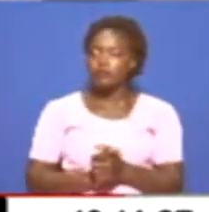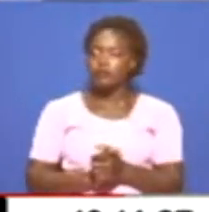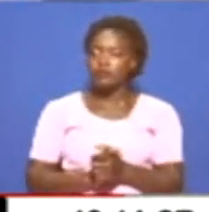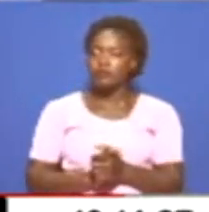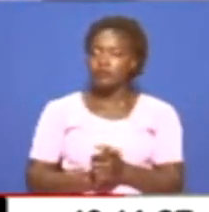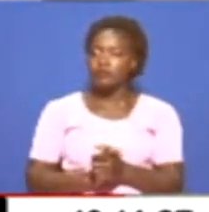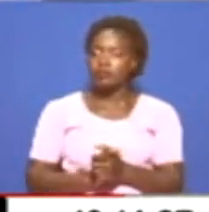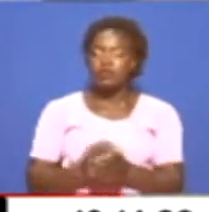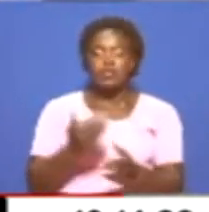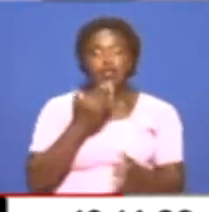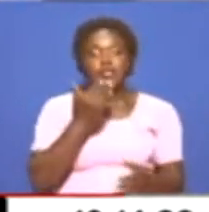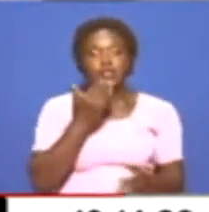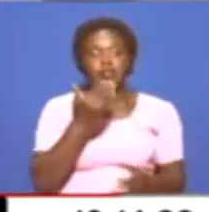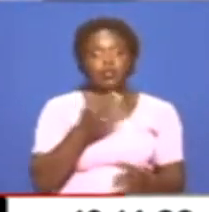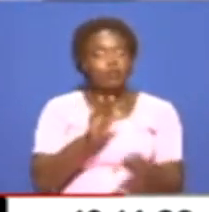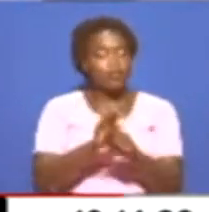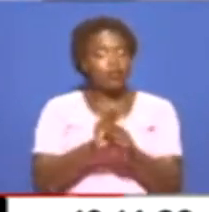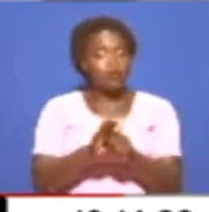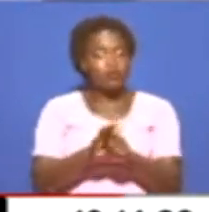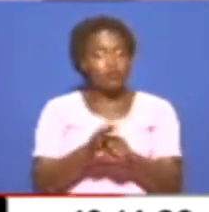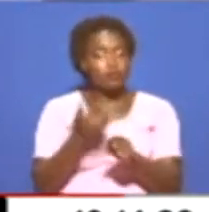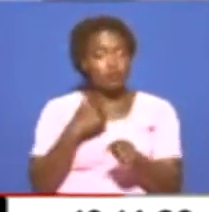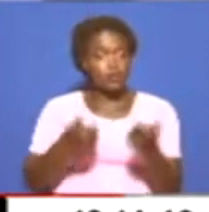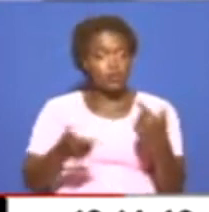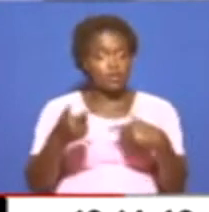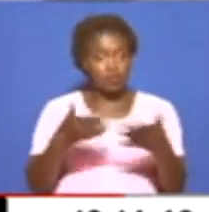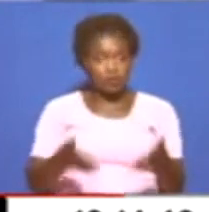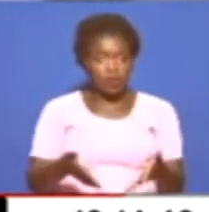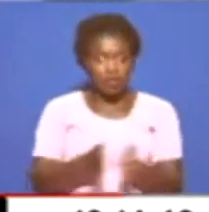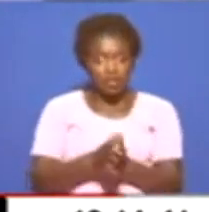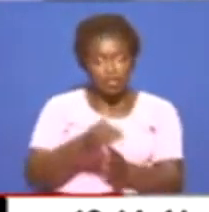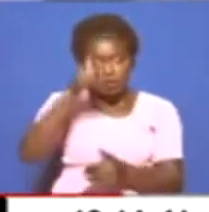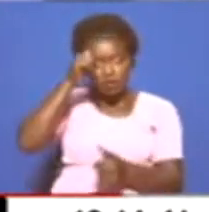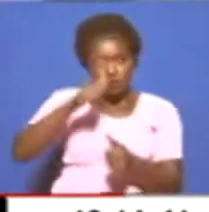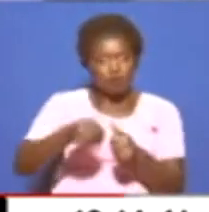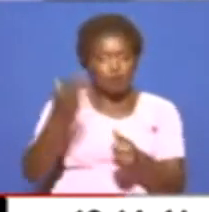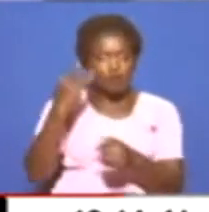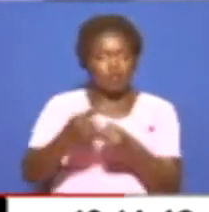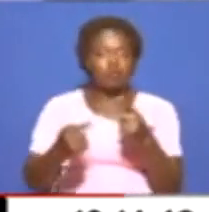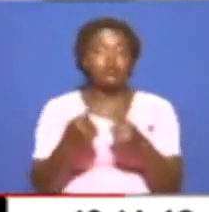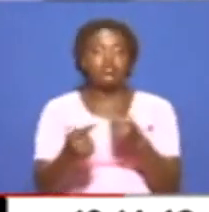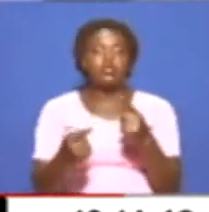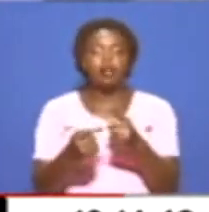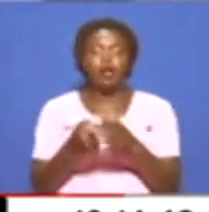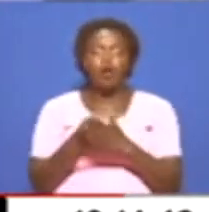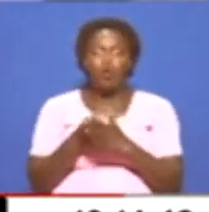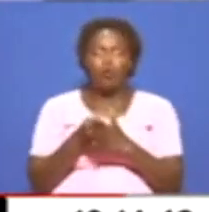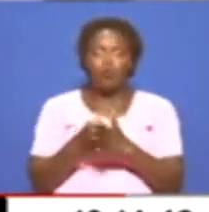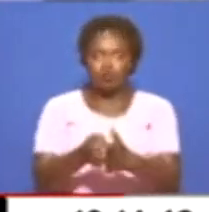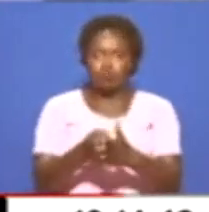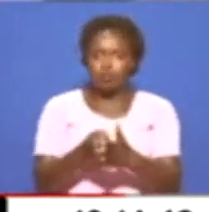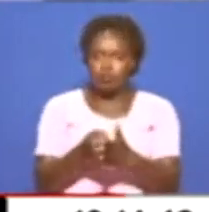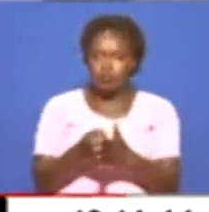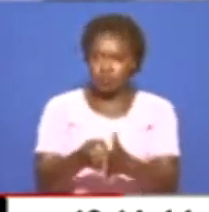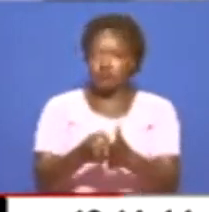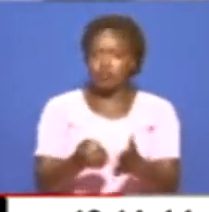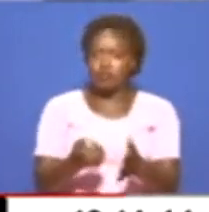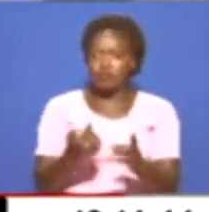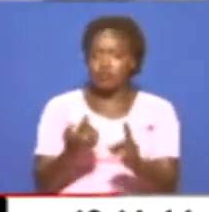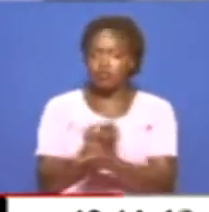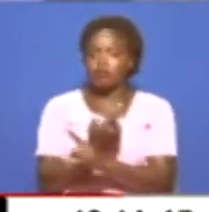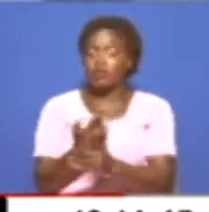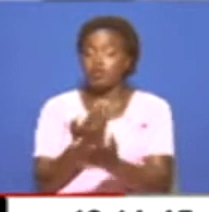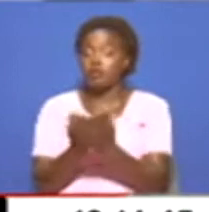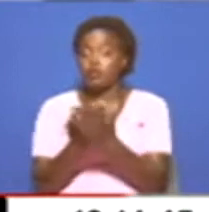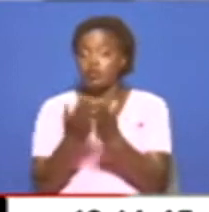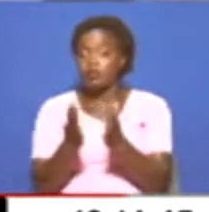Ben, for having me today. Now, you will recall last year there was a lot of push from different petitioners who